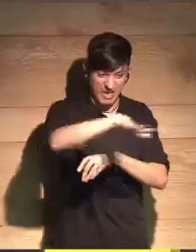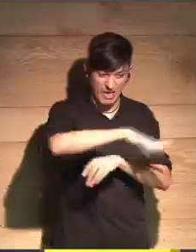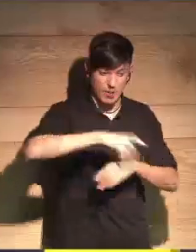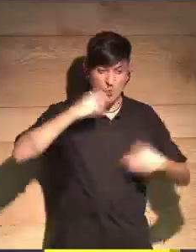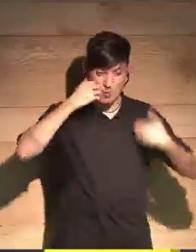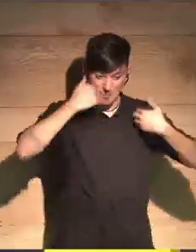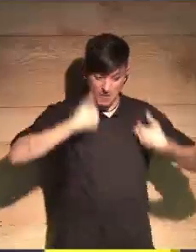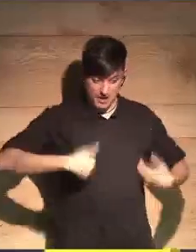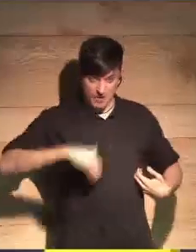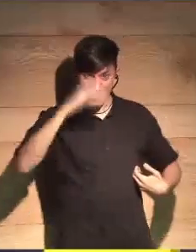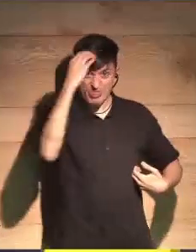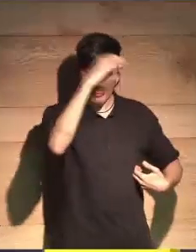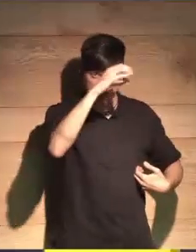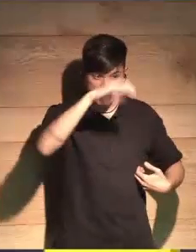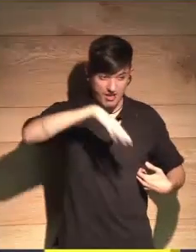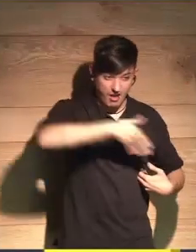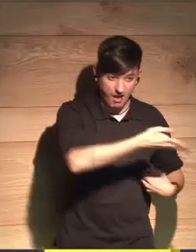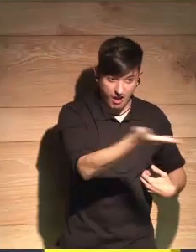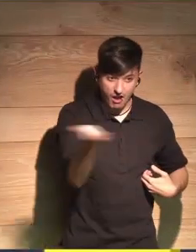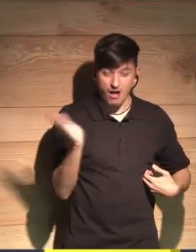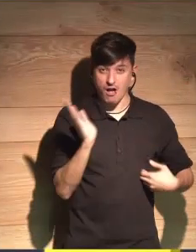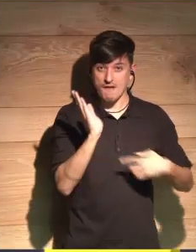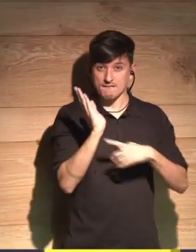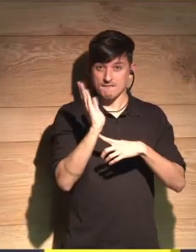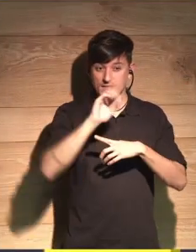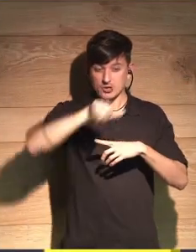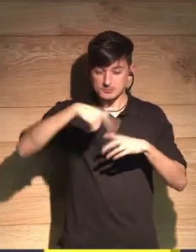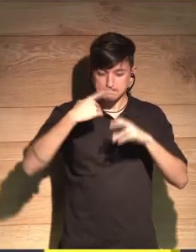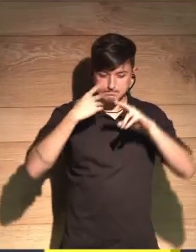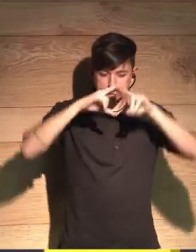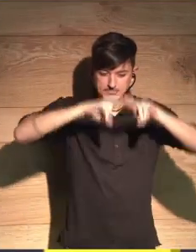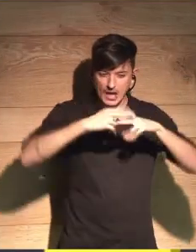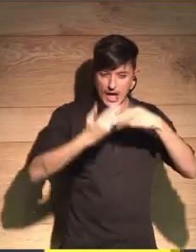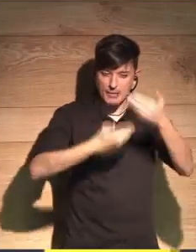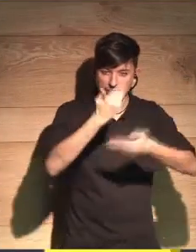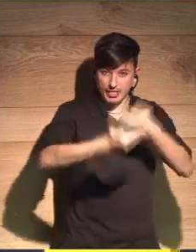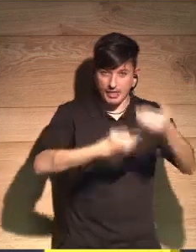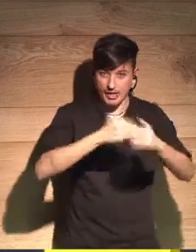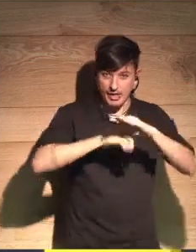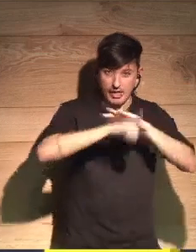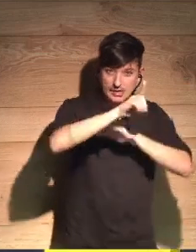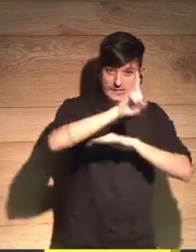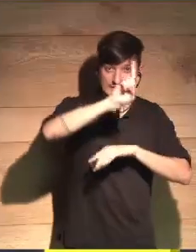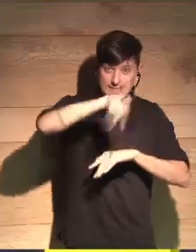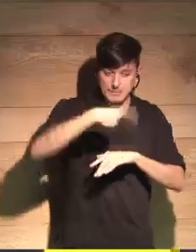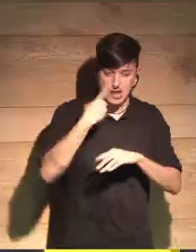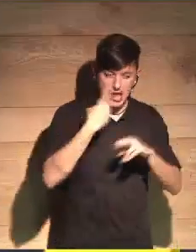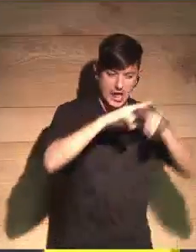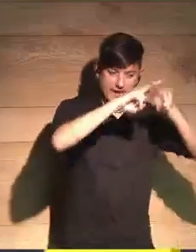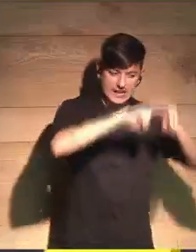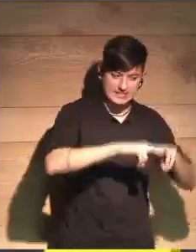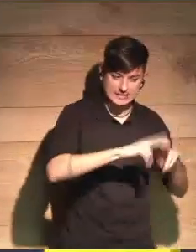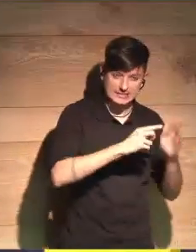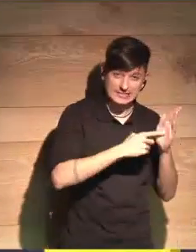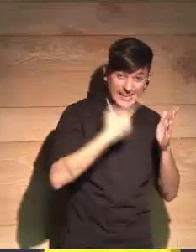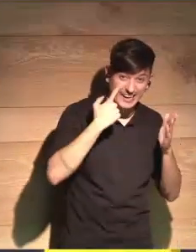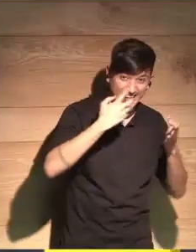science around the human being, from which we analyze advances, does